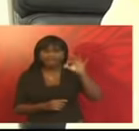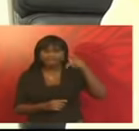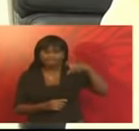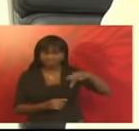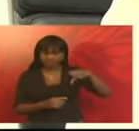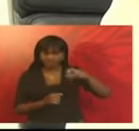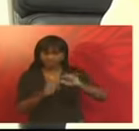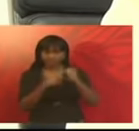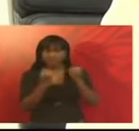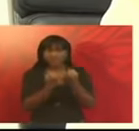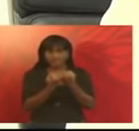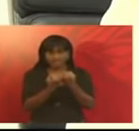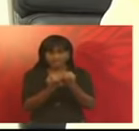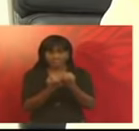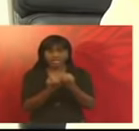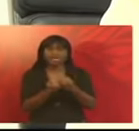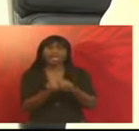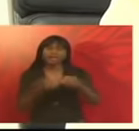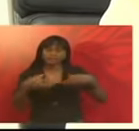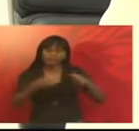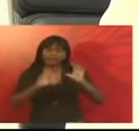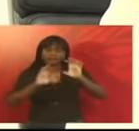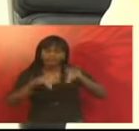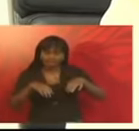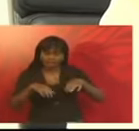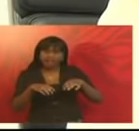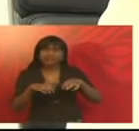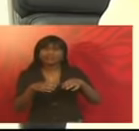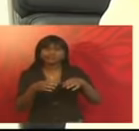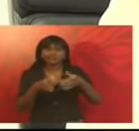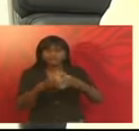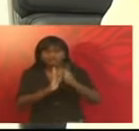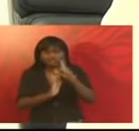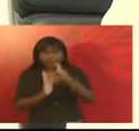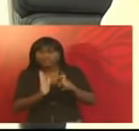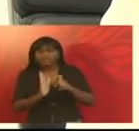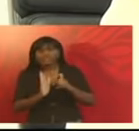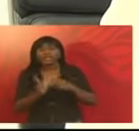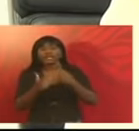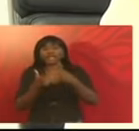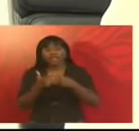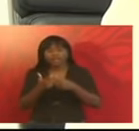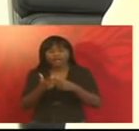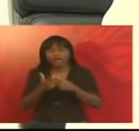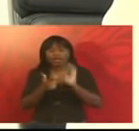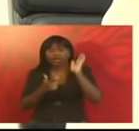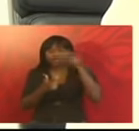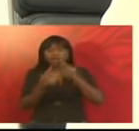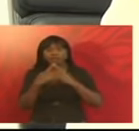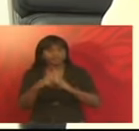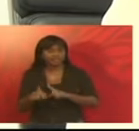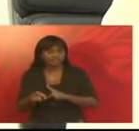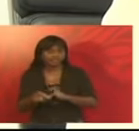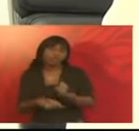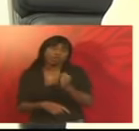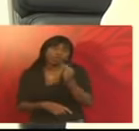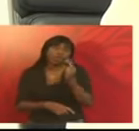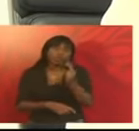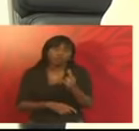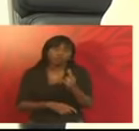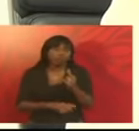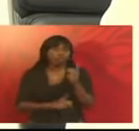members of the public can interact with us via those media and we will get back to them. If not, you talk to